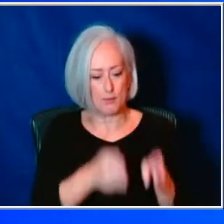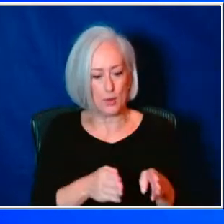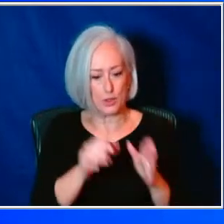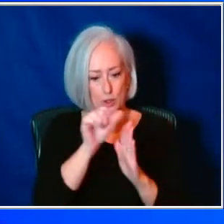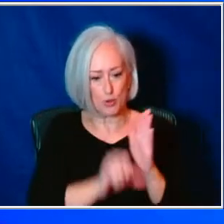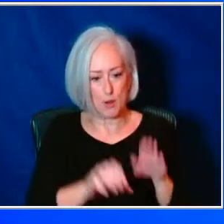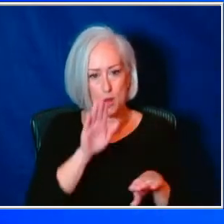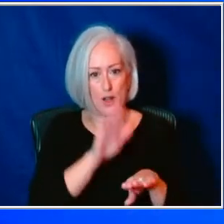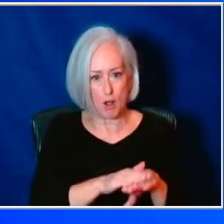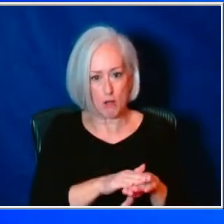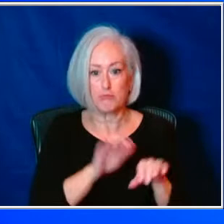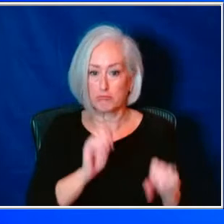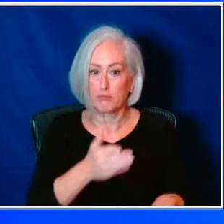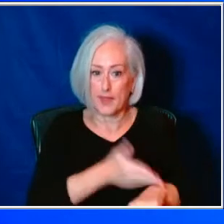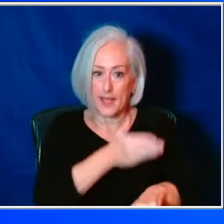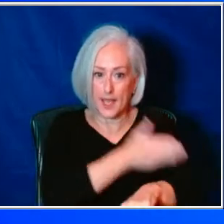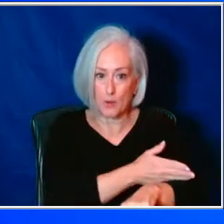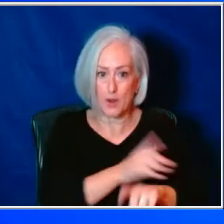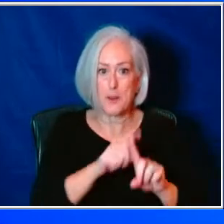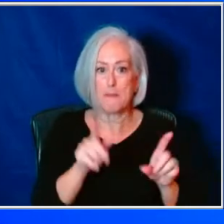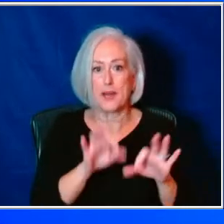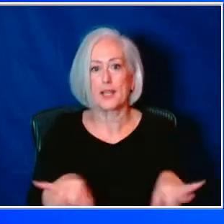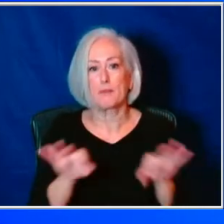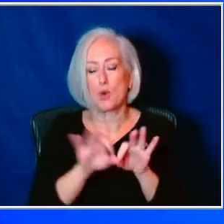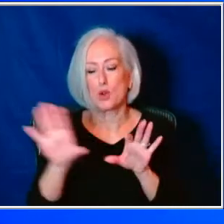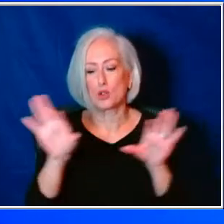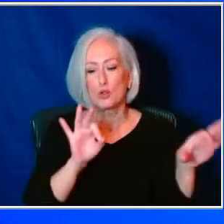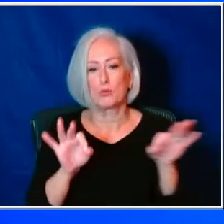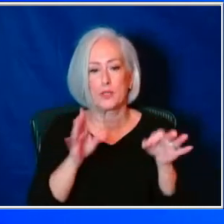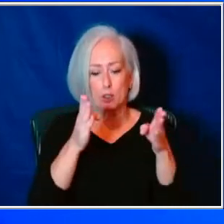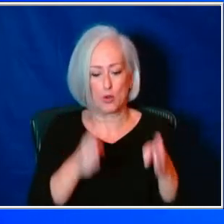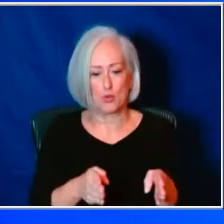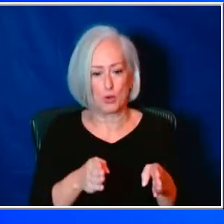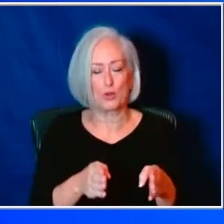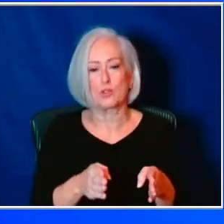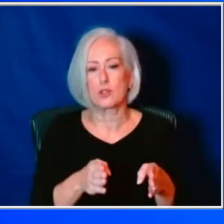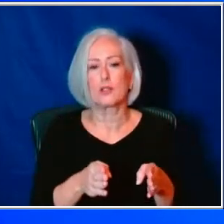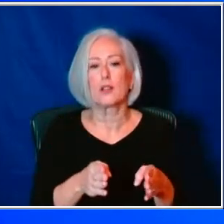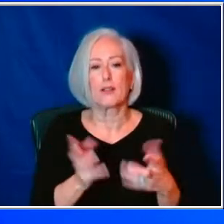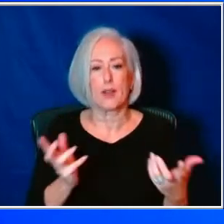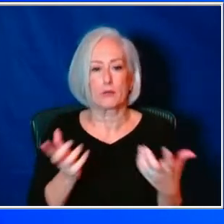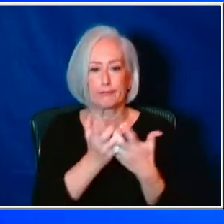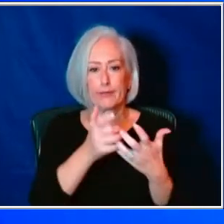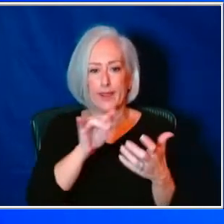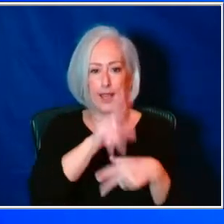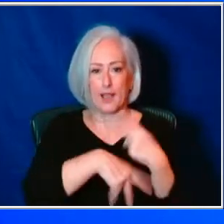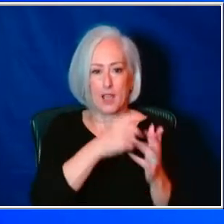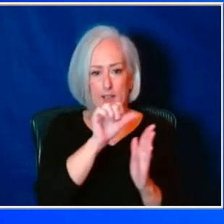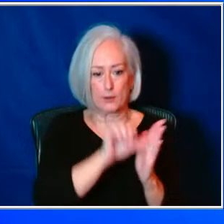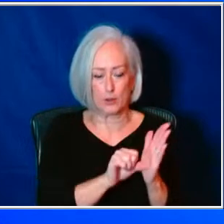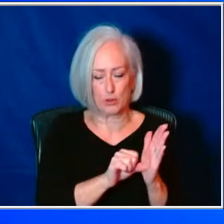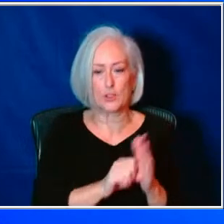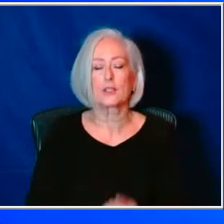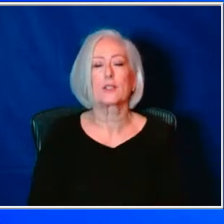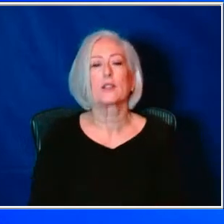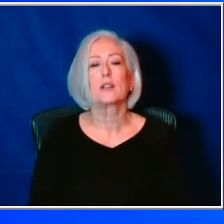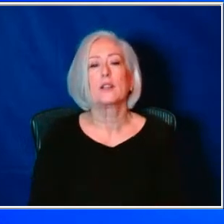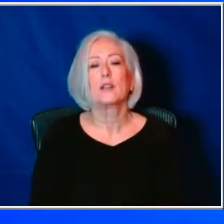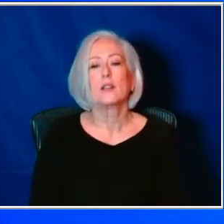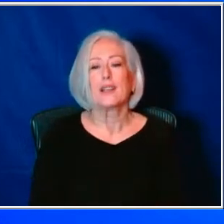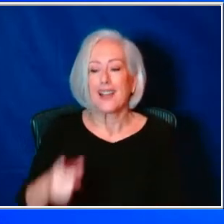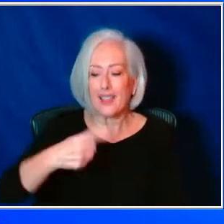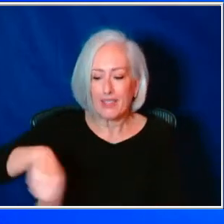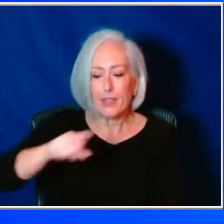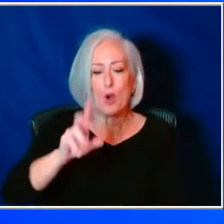pick the right people to operate on, and we refer to that as surgical indications. And I think it's really those folks that have tried a number of